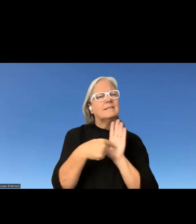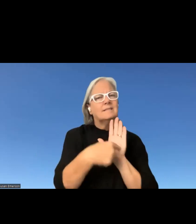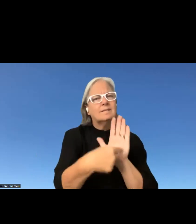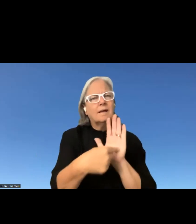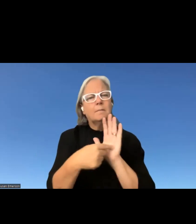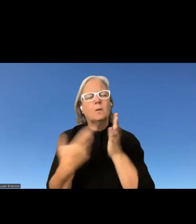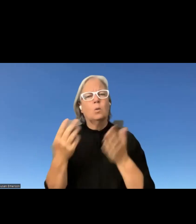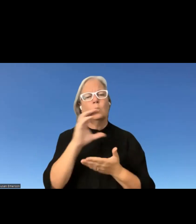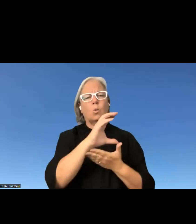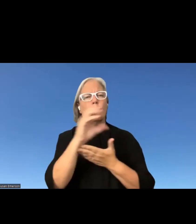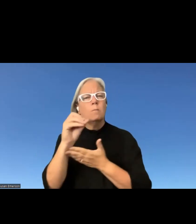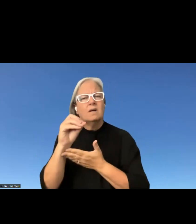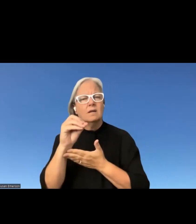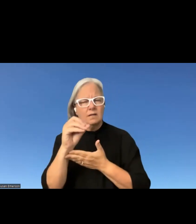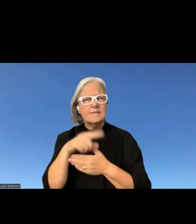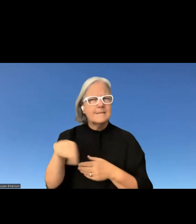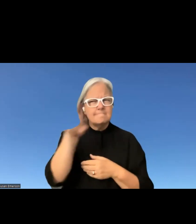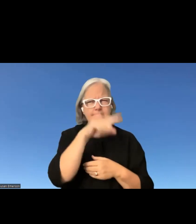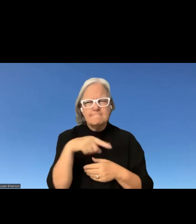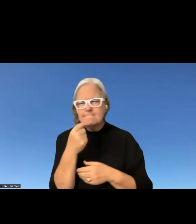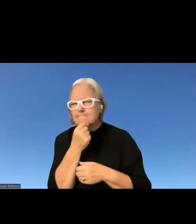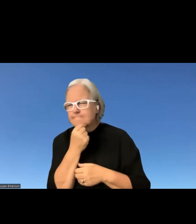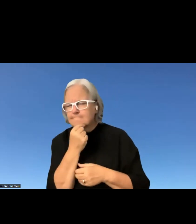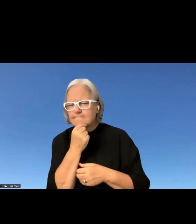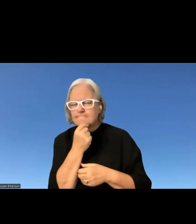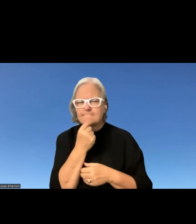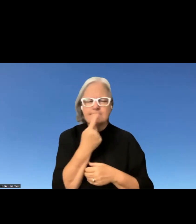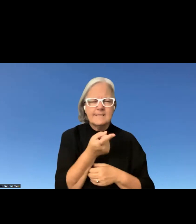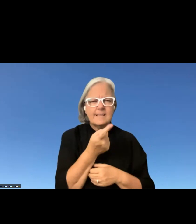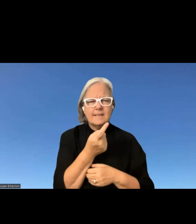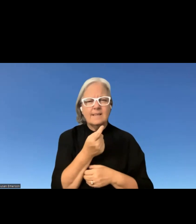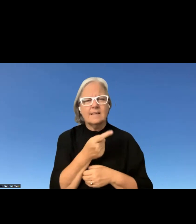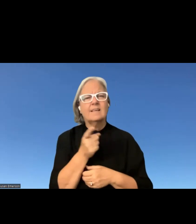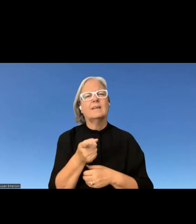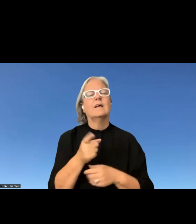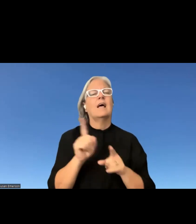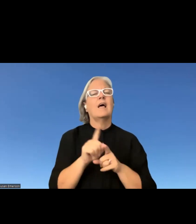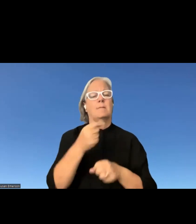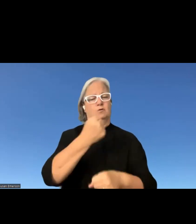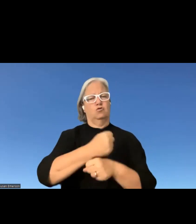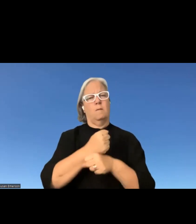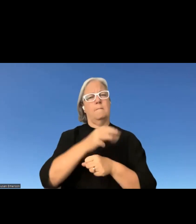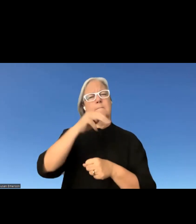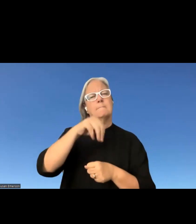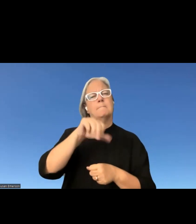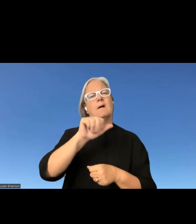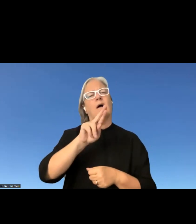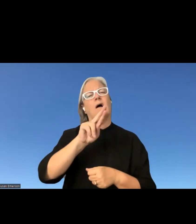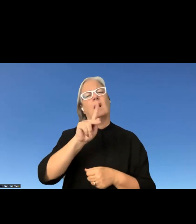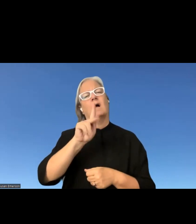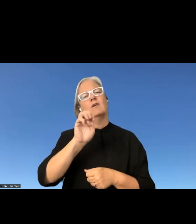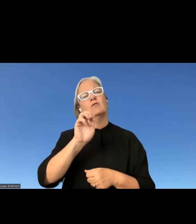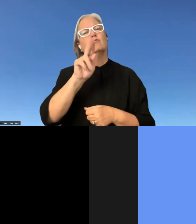to say, actually, we have a problem and it's called the job market. It's too hard for the well-intentioned employer